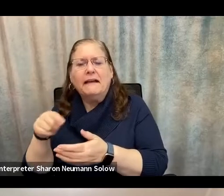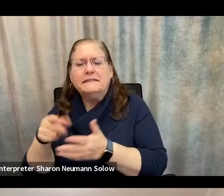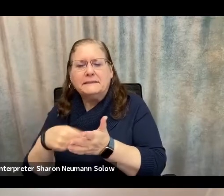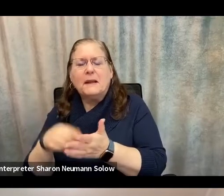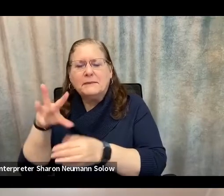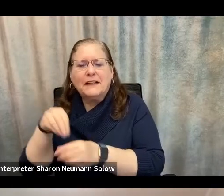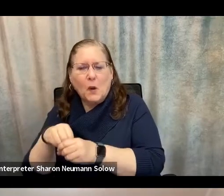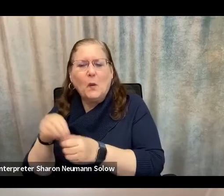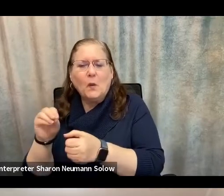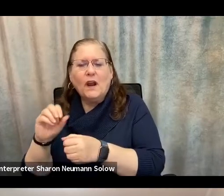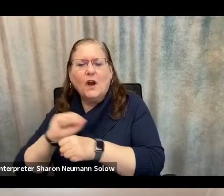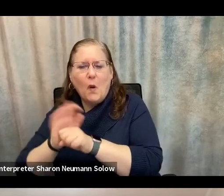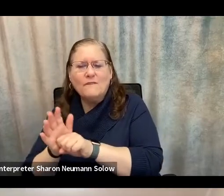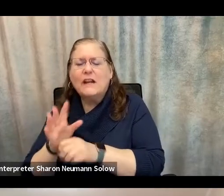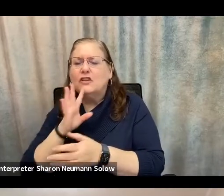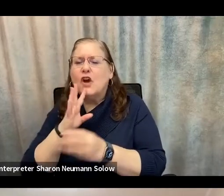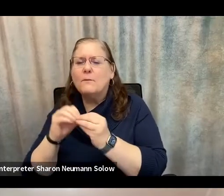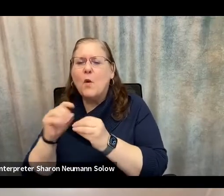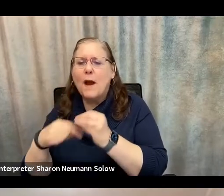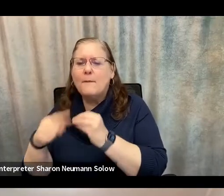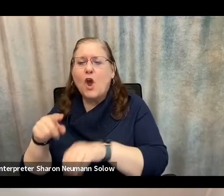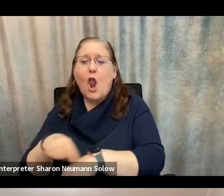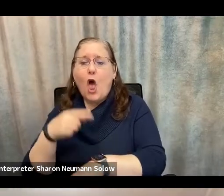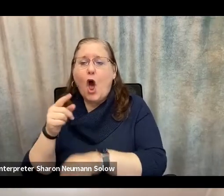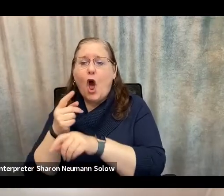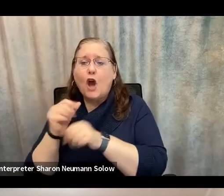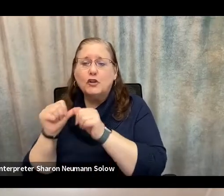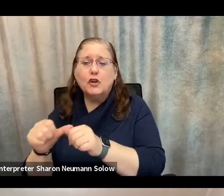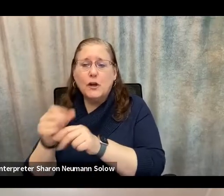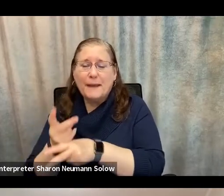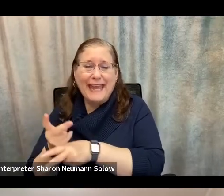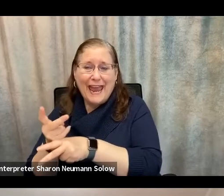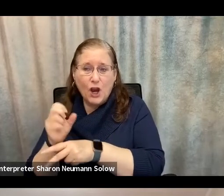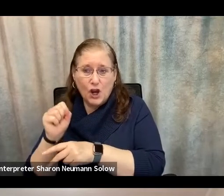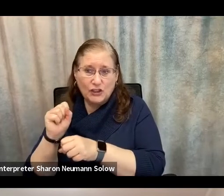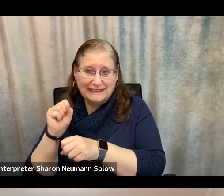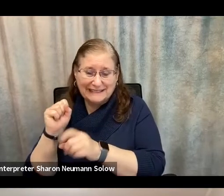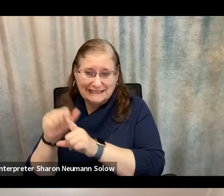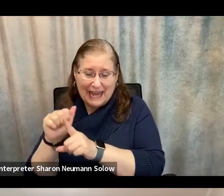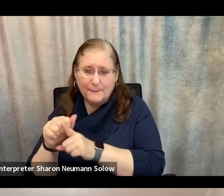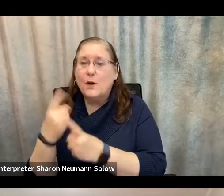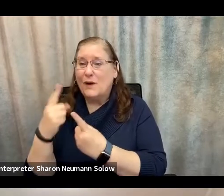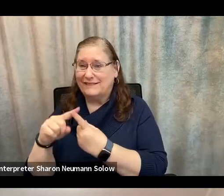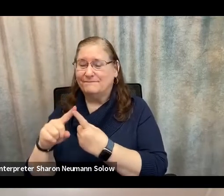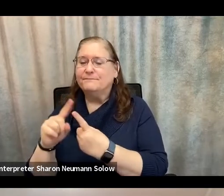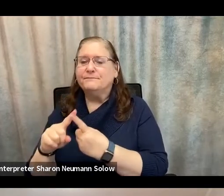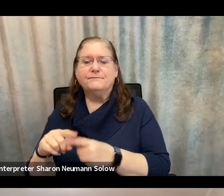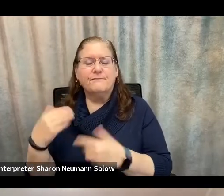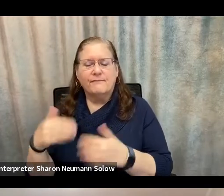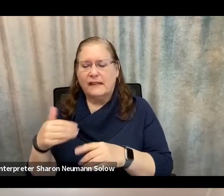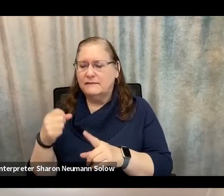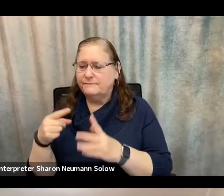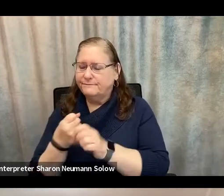about some more long term care scams. And the one that immediately comes to mind are social security disability insurance